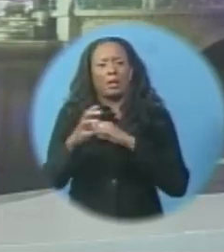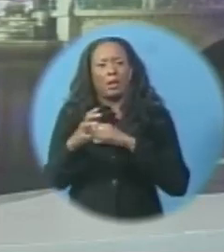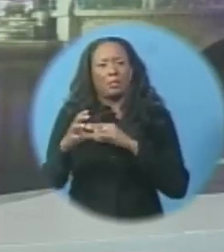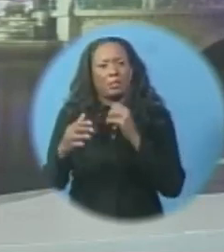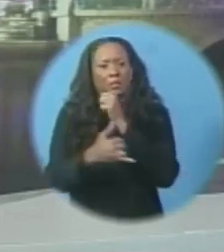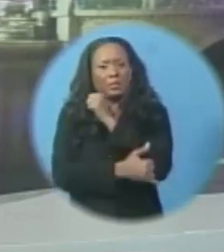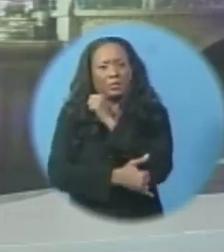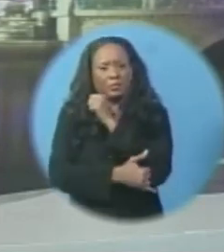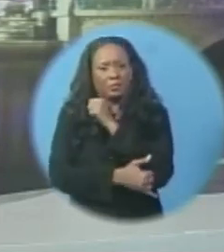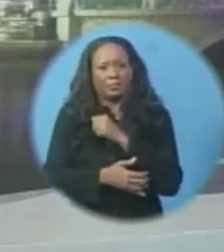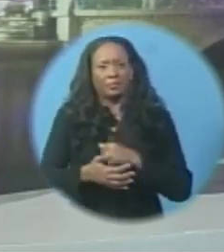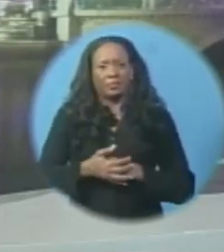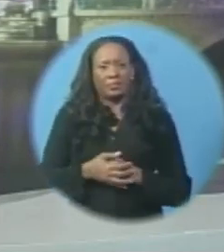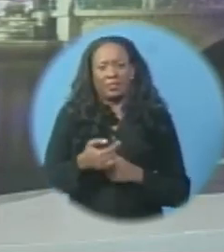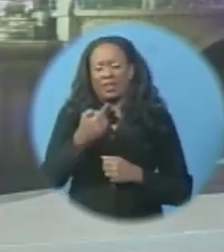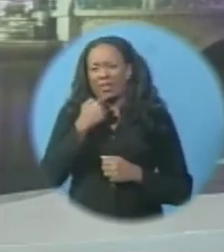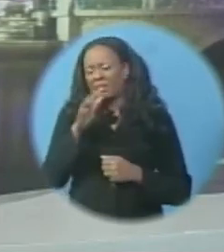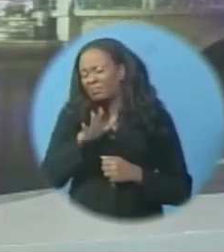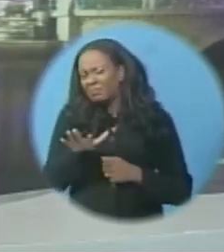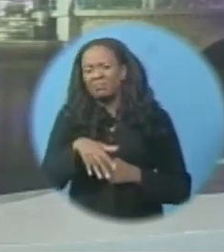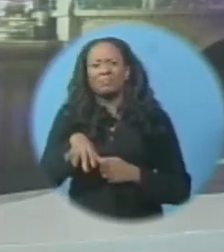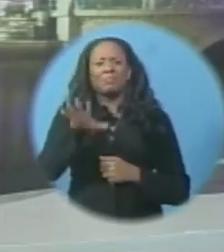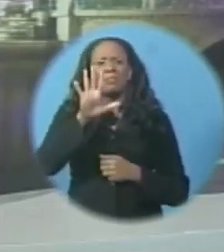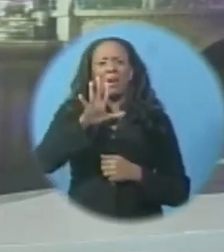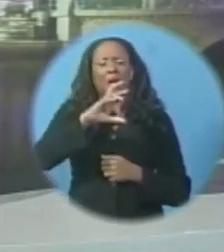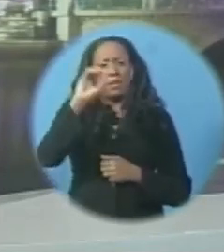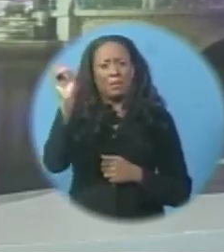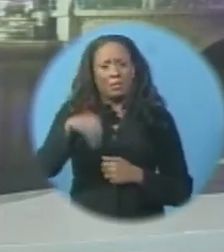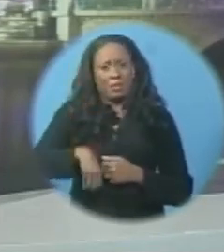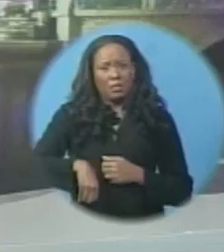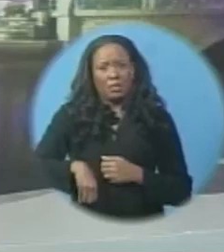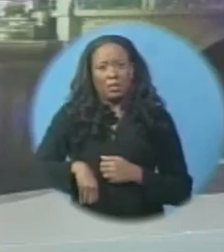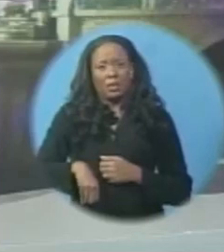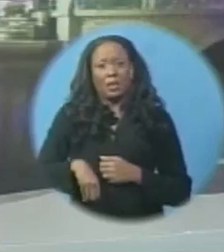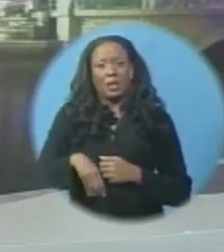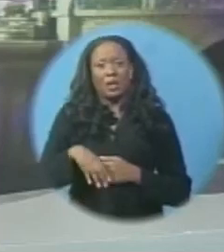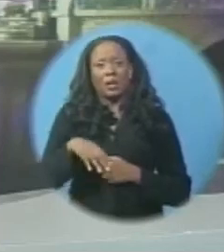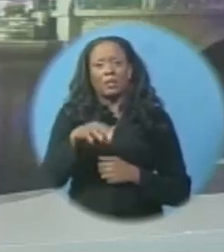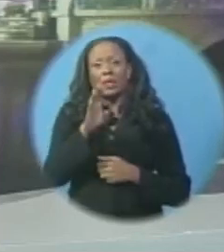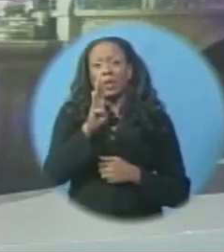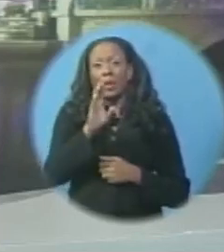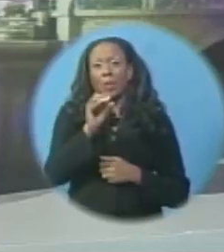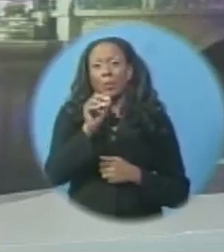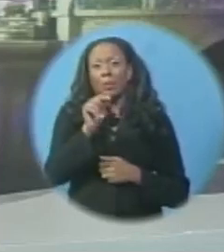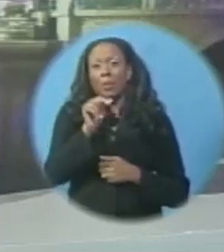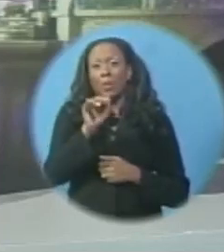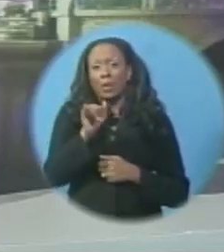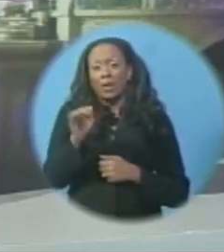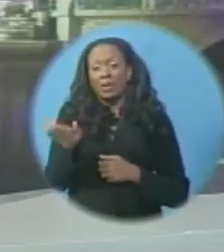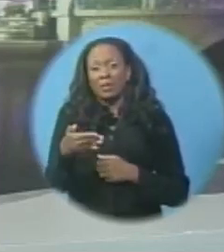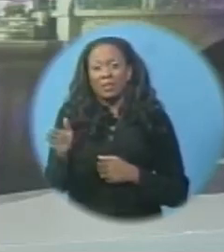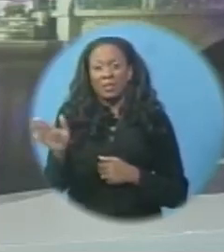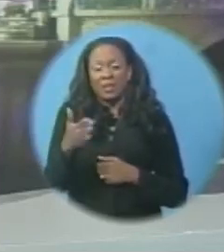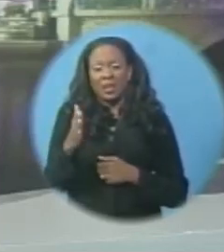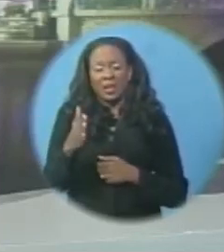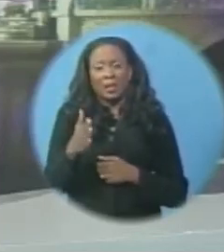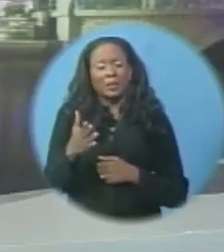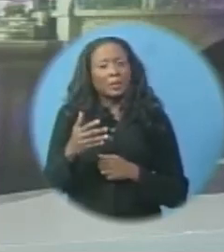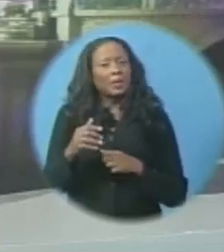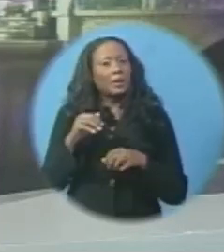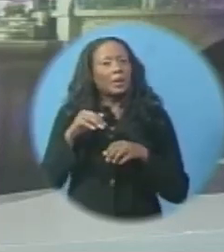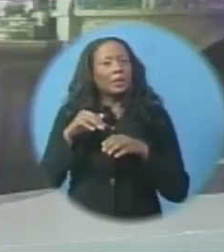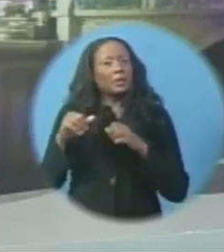The report says approximately 5% of marine bony shore fishes in the Caribbean are threatened due to